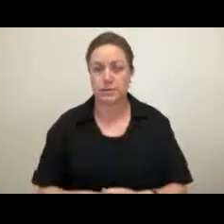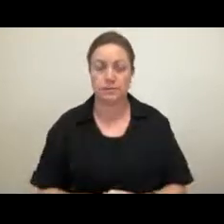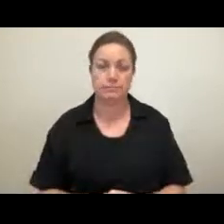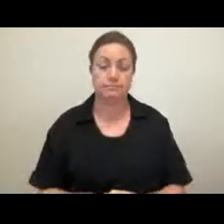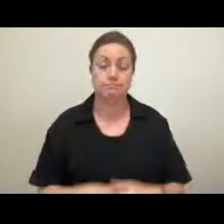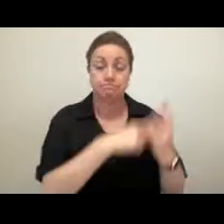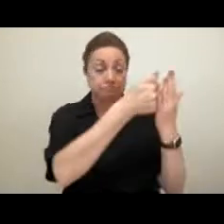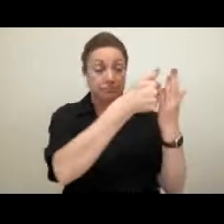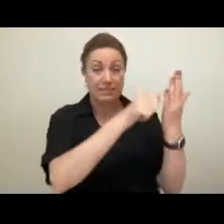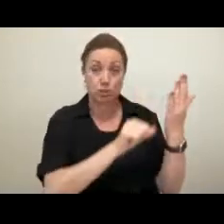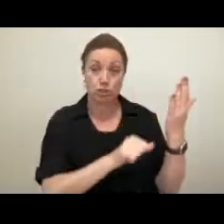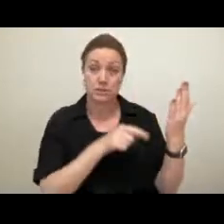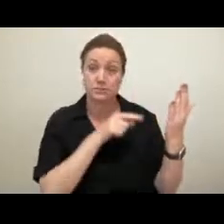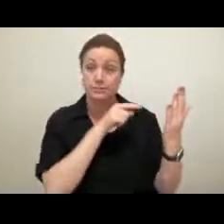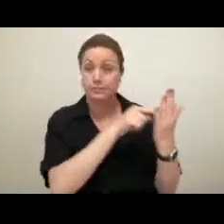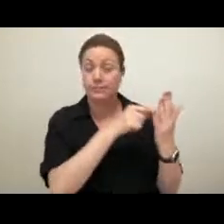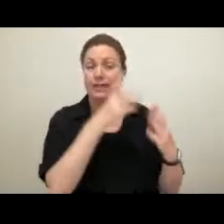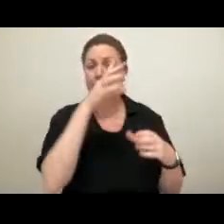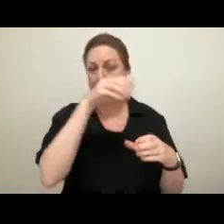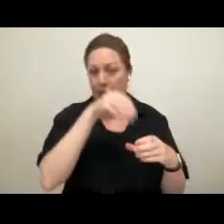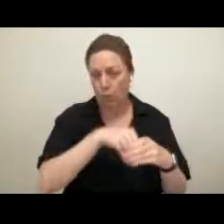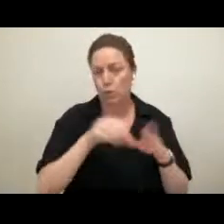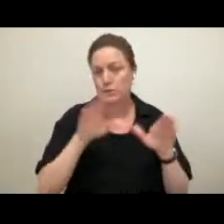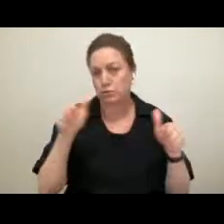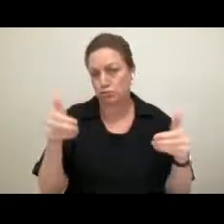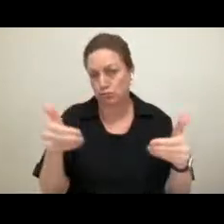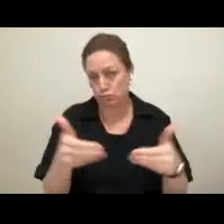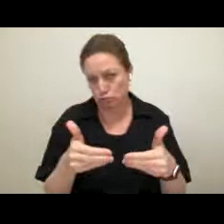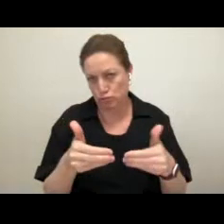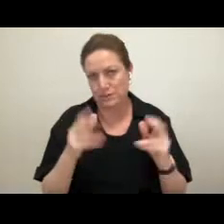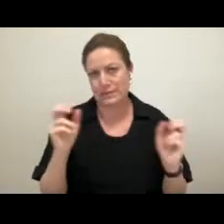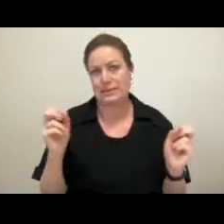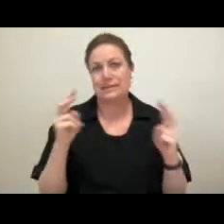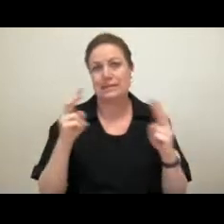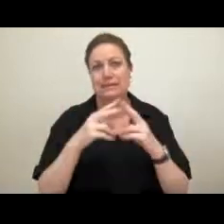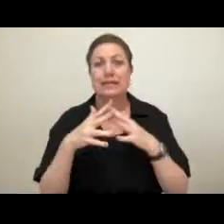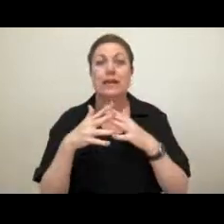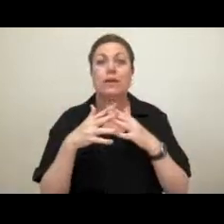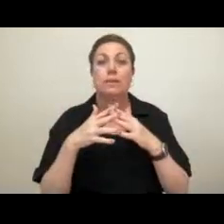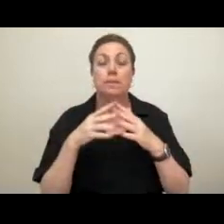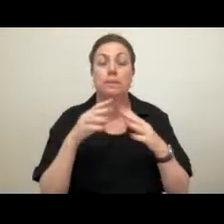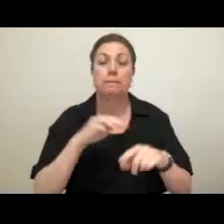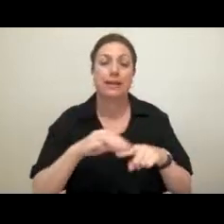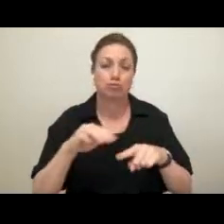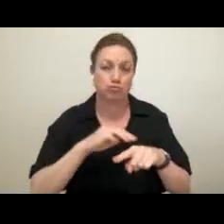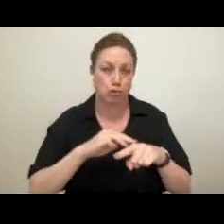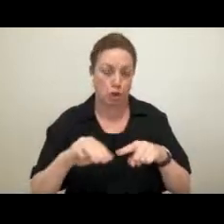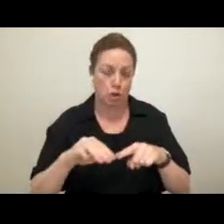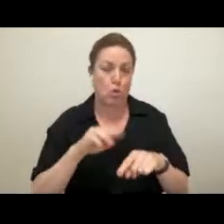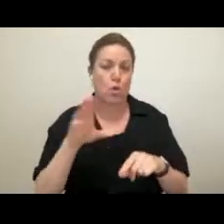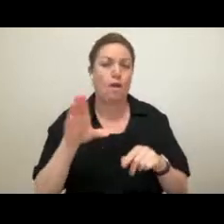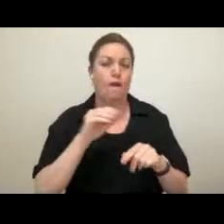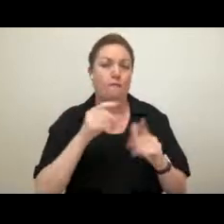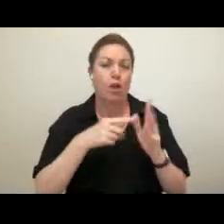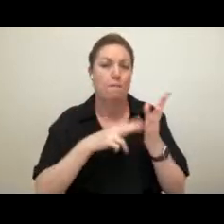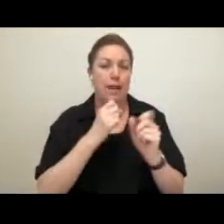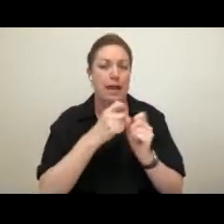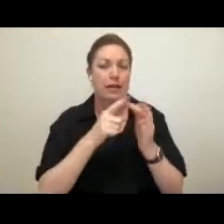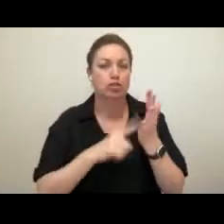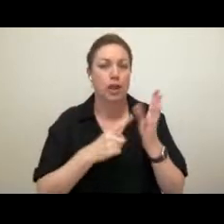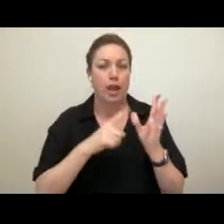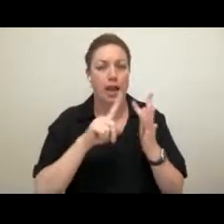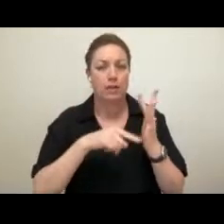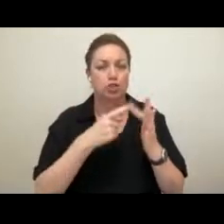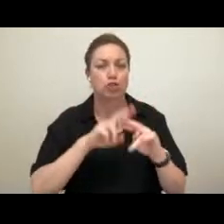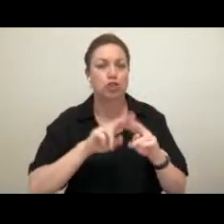introduction to the Sydney Metro line from Project Director Angela Jeffries. Then we'll come back to me and